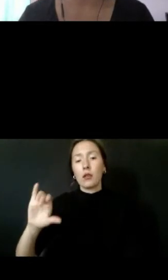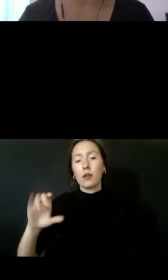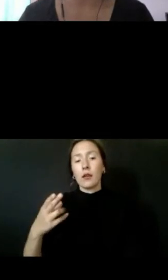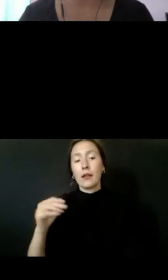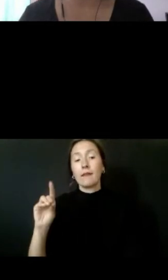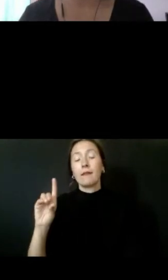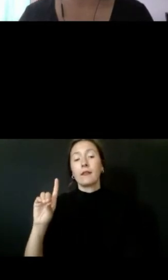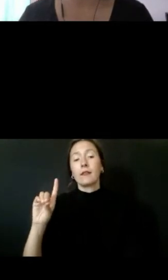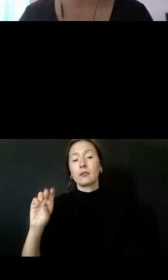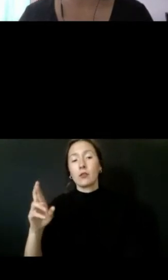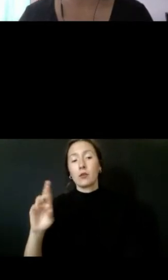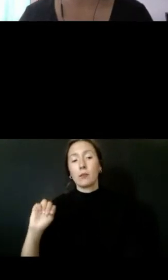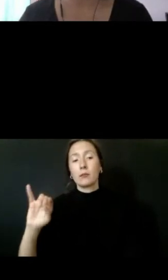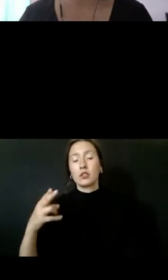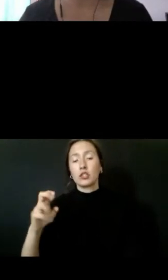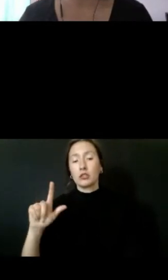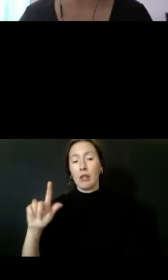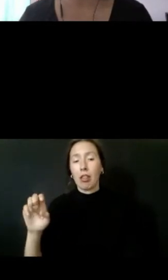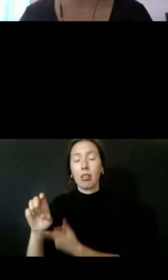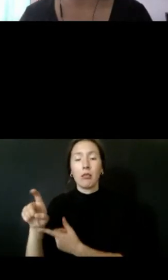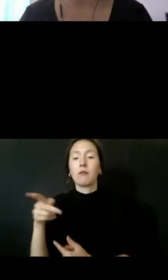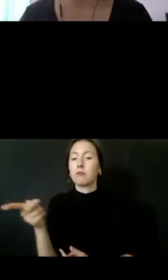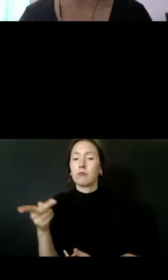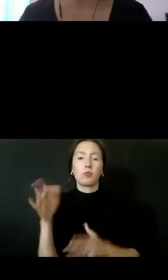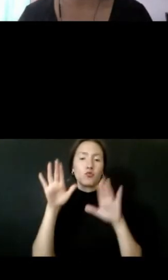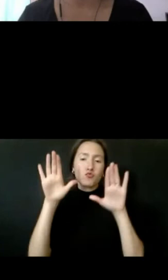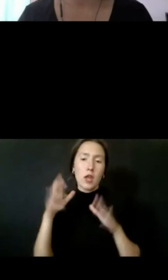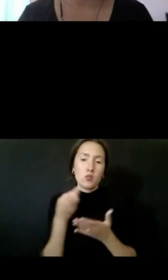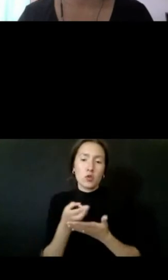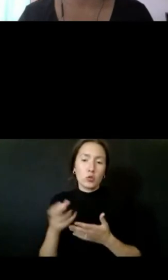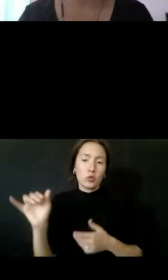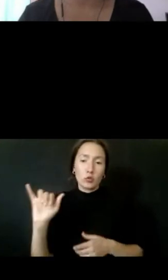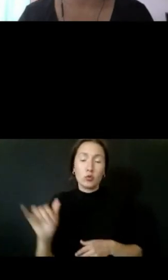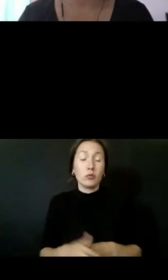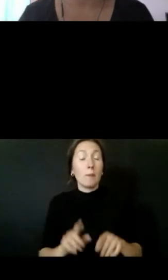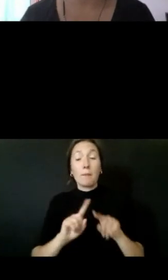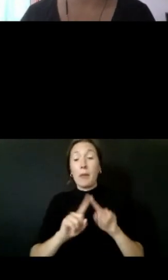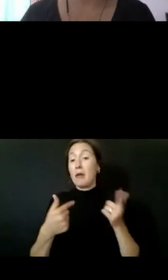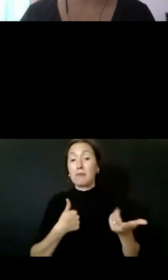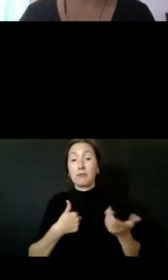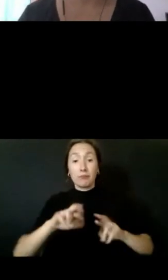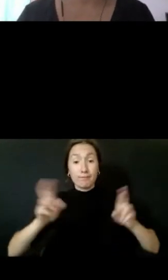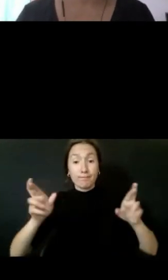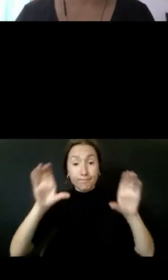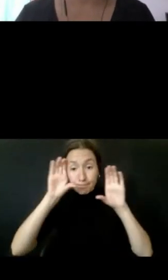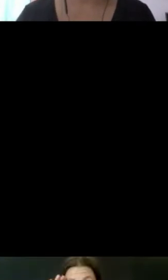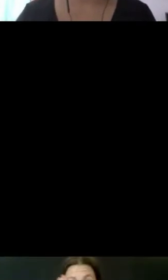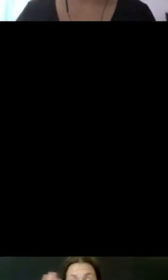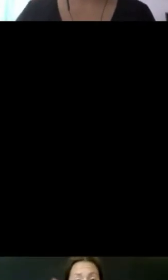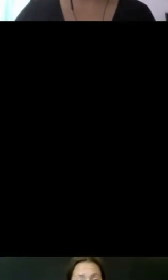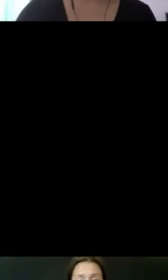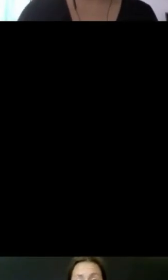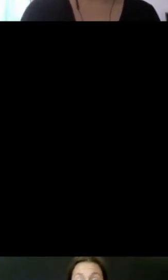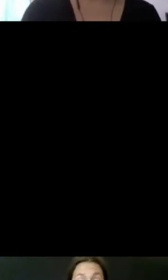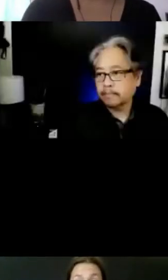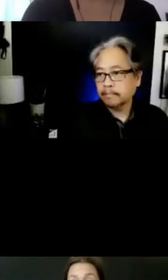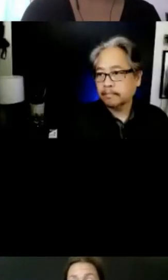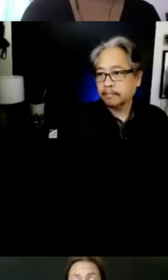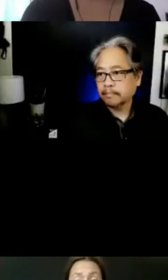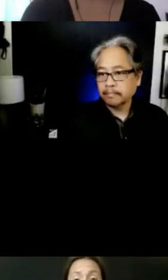You can find a lot of resources online about universal design for learning. Again, Dr. Suzanne Ehrlich and Dr. Michelle Bartlett are great resources as